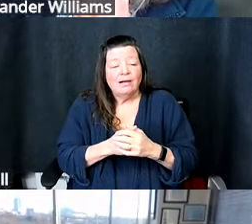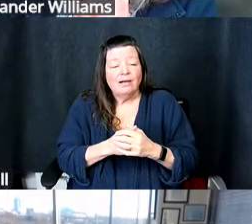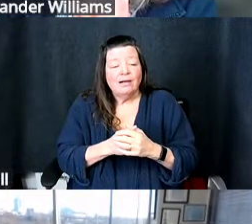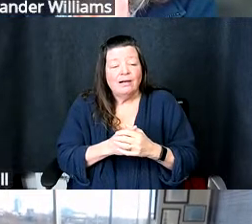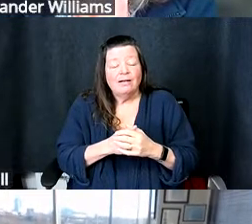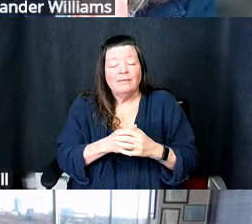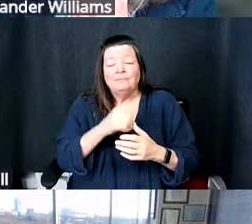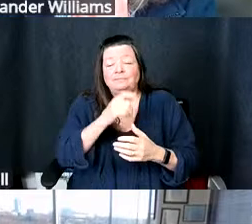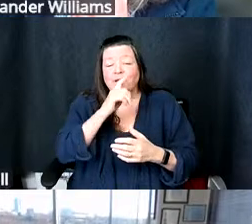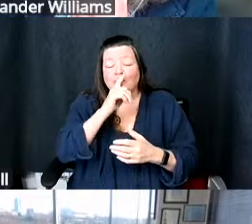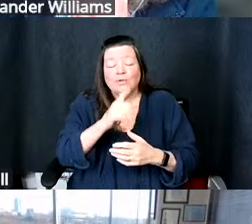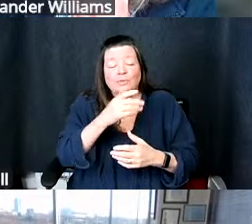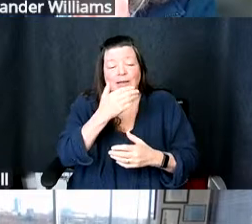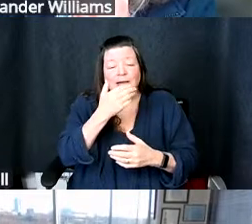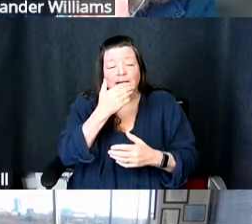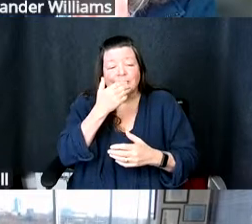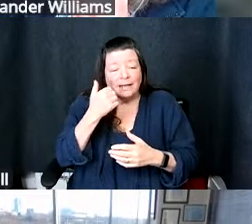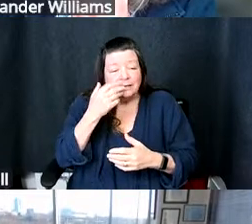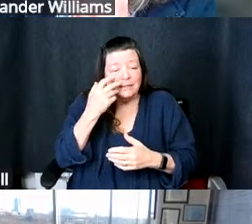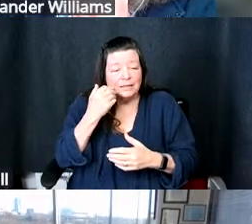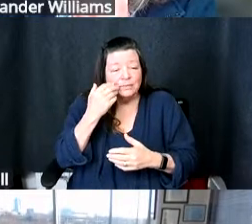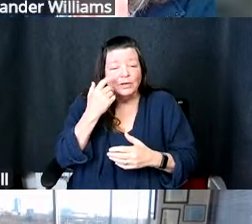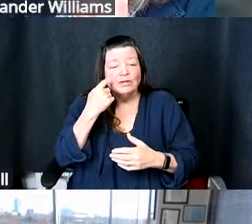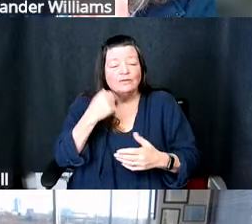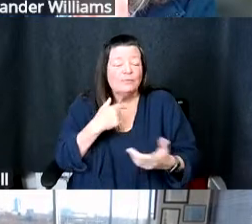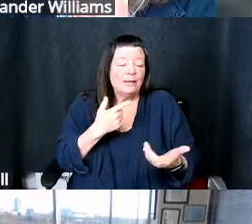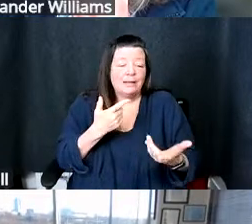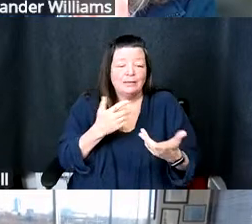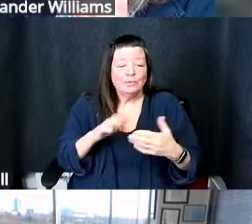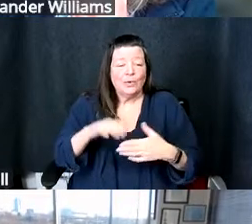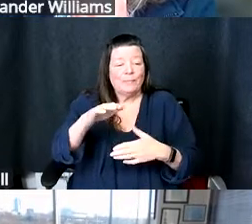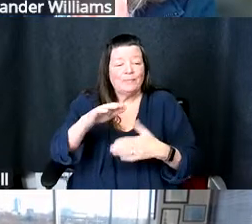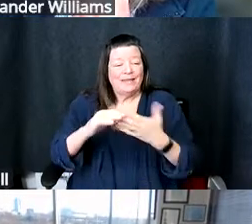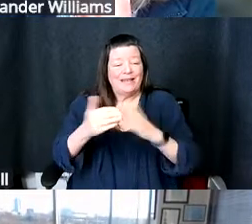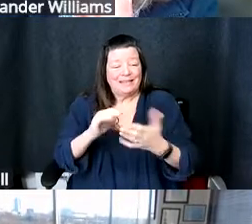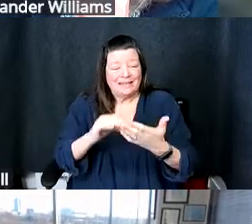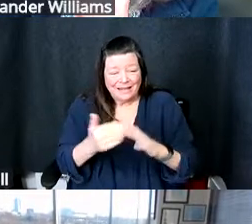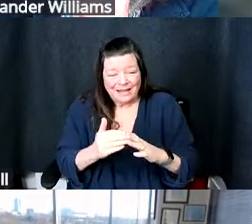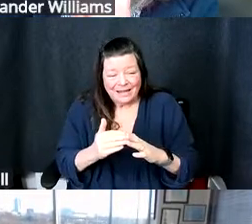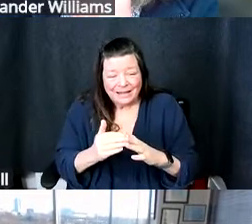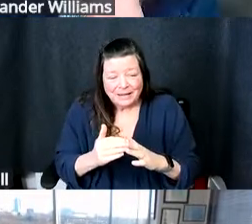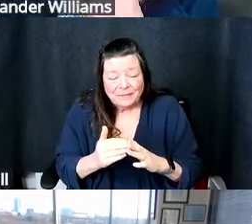it's the best sweet tasting water in the world. And it does taste very good.